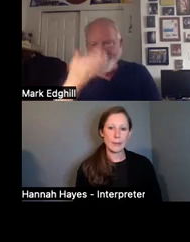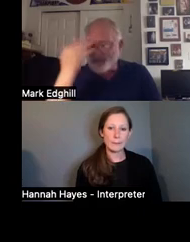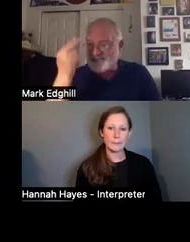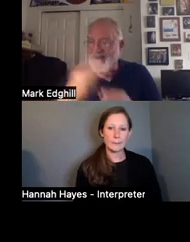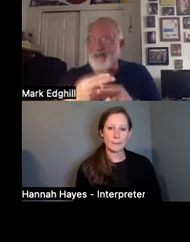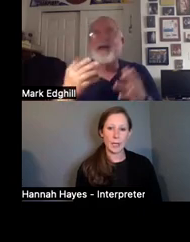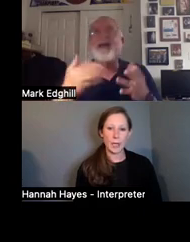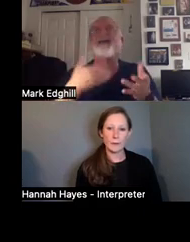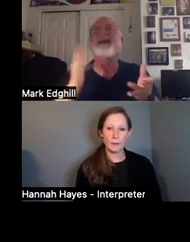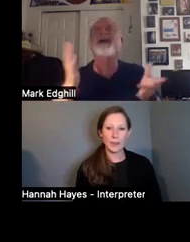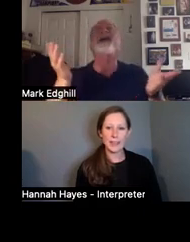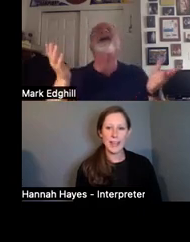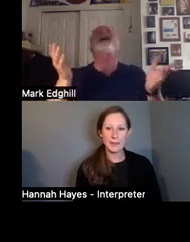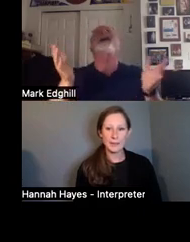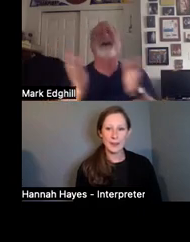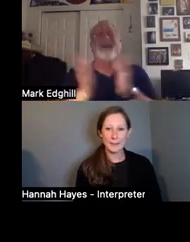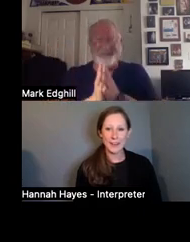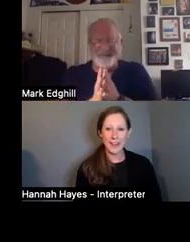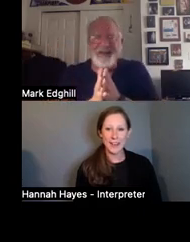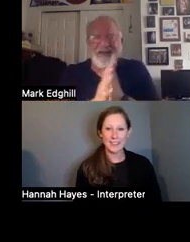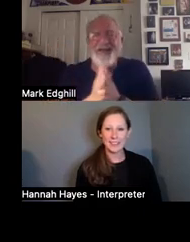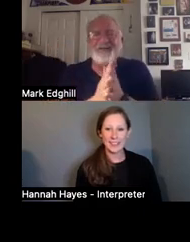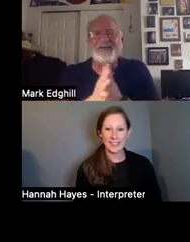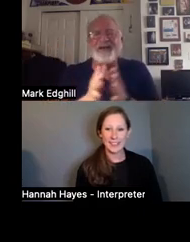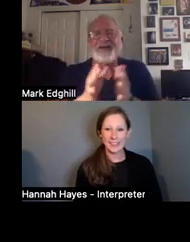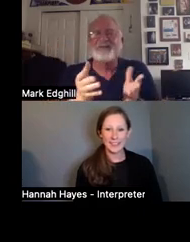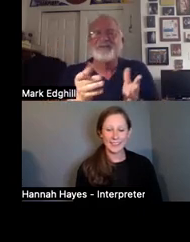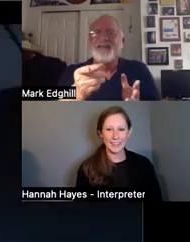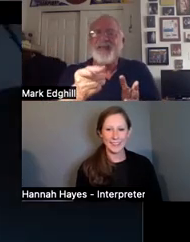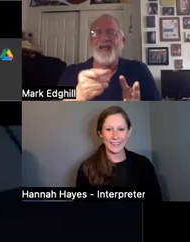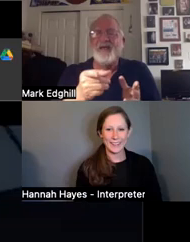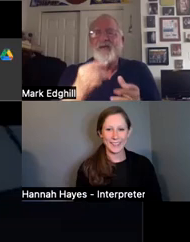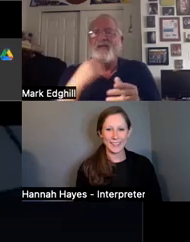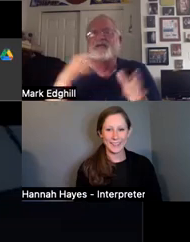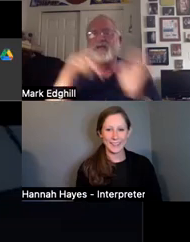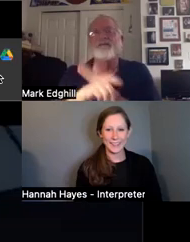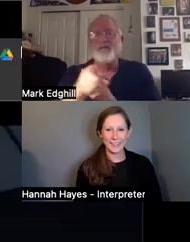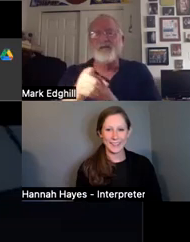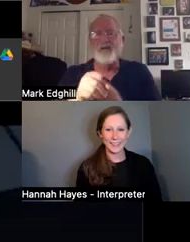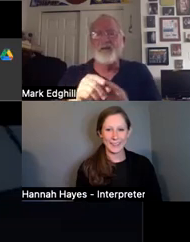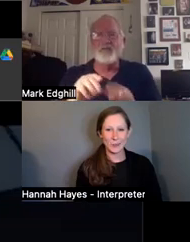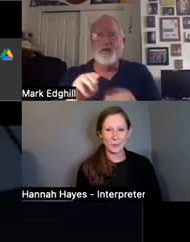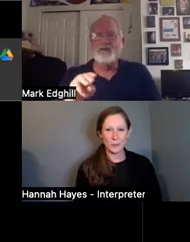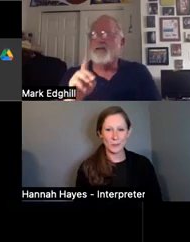I forget the name of it. Oh my God. when he was killed,